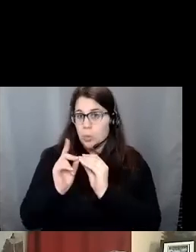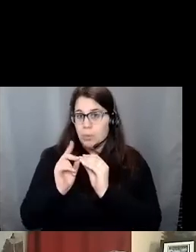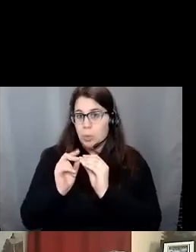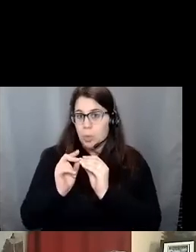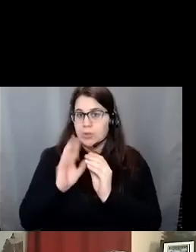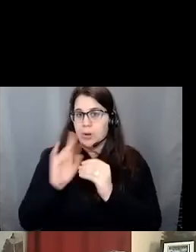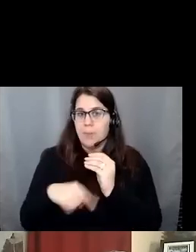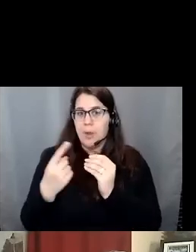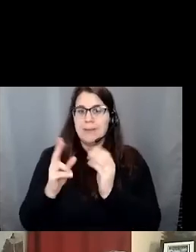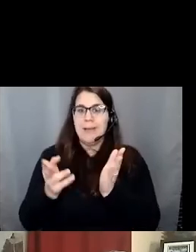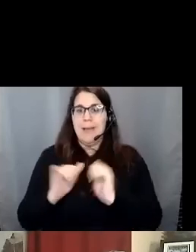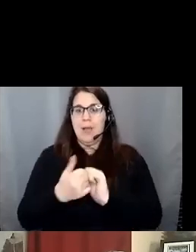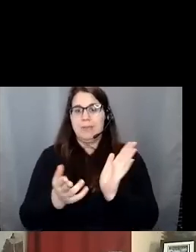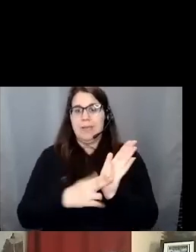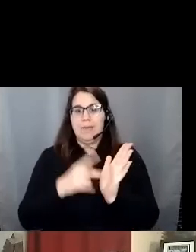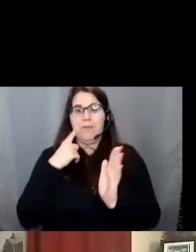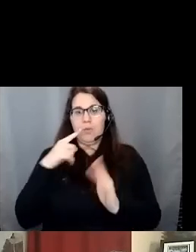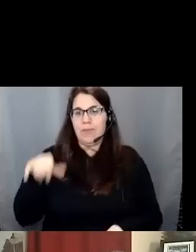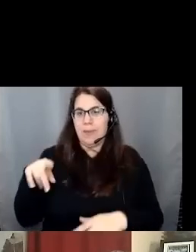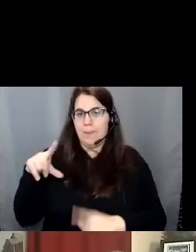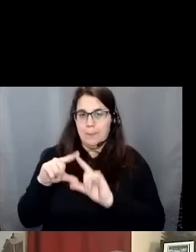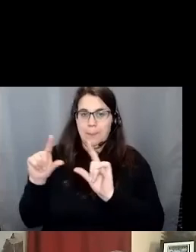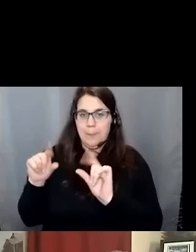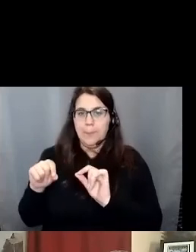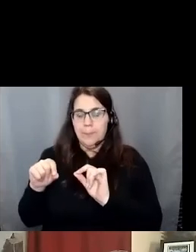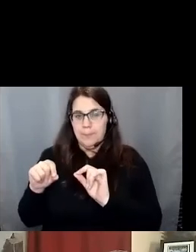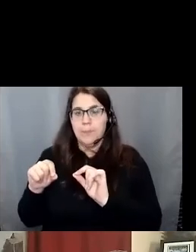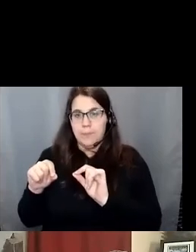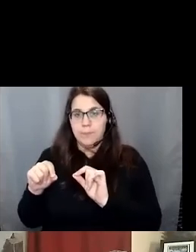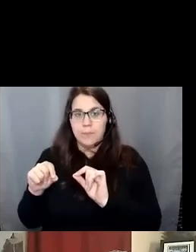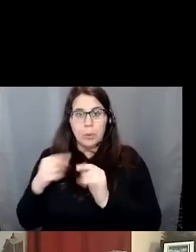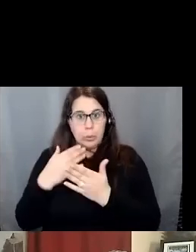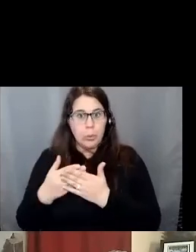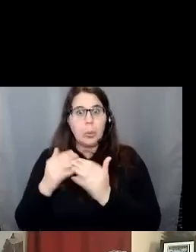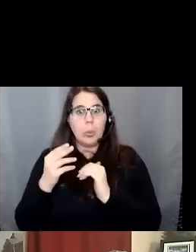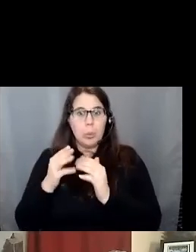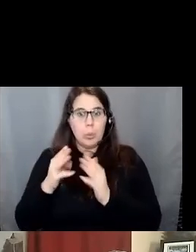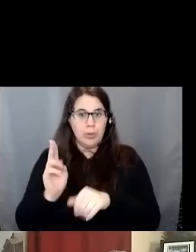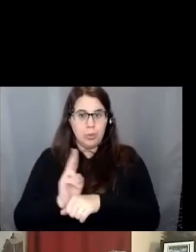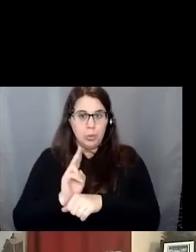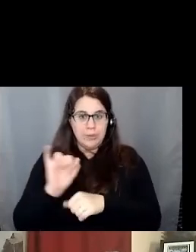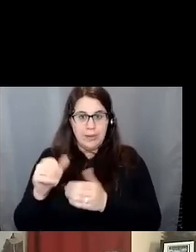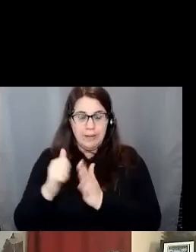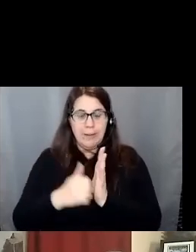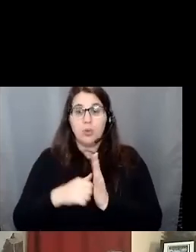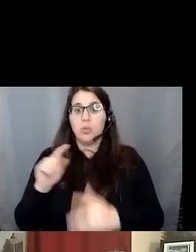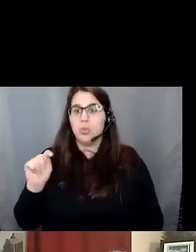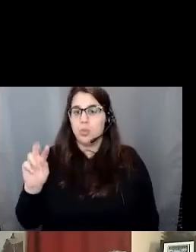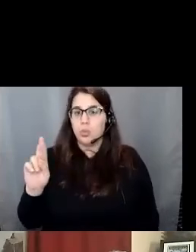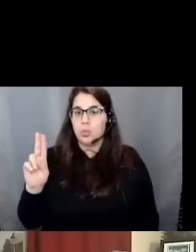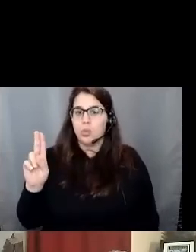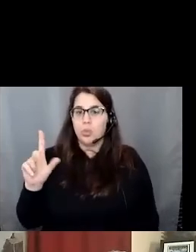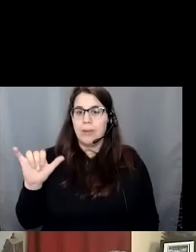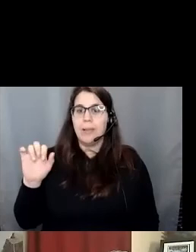up for the prepaid card, a great way to spend from the account. TrueLink is our partner with the card that we have. For those that are familiar